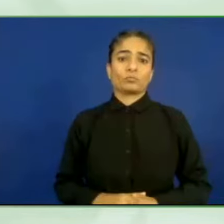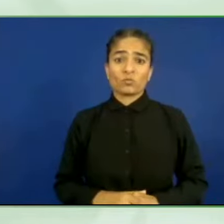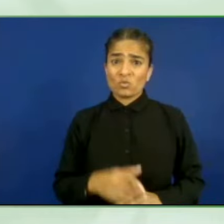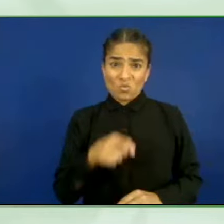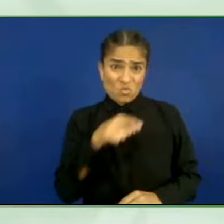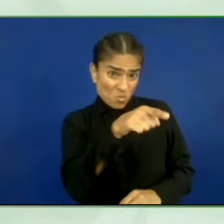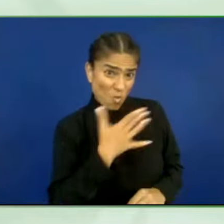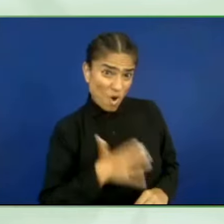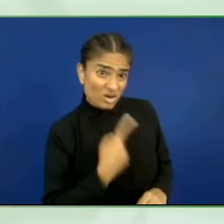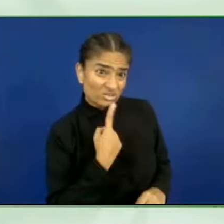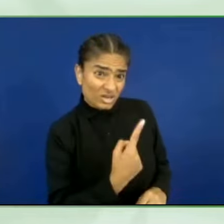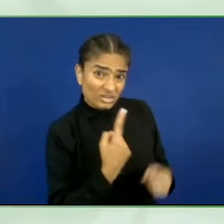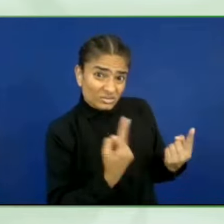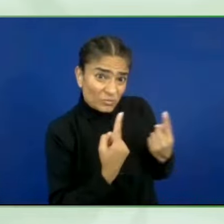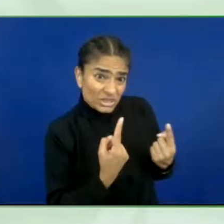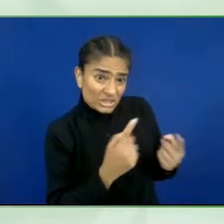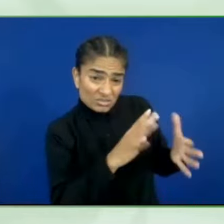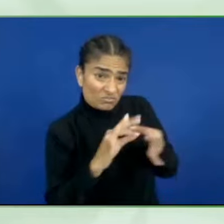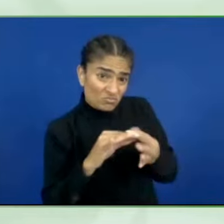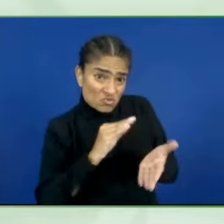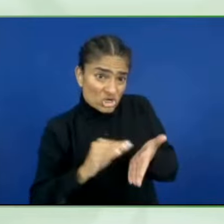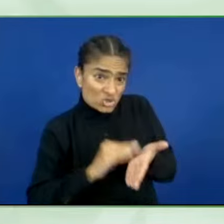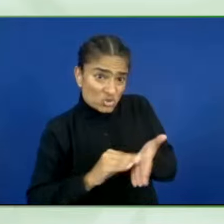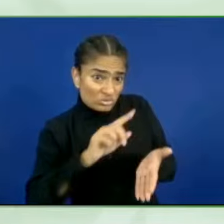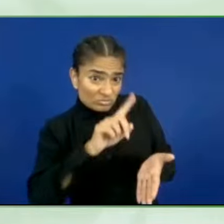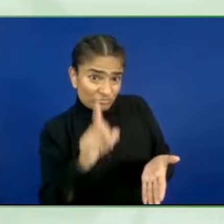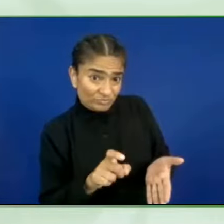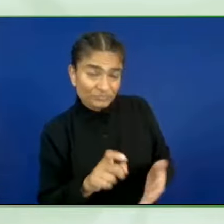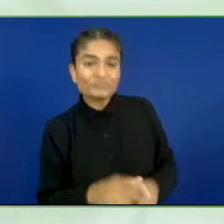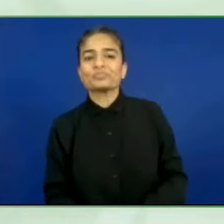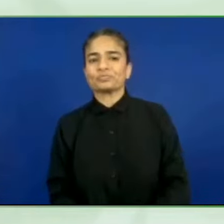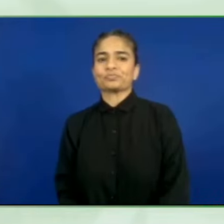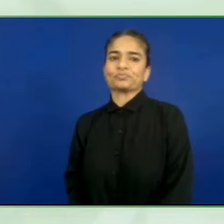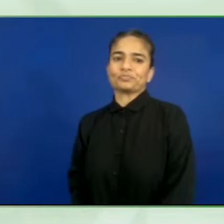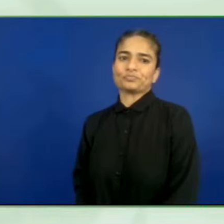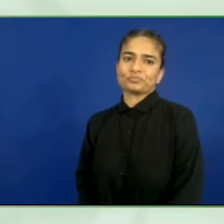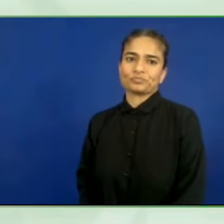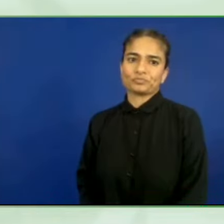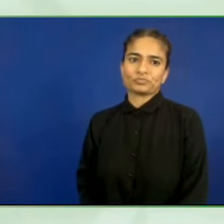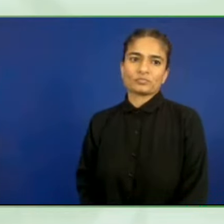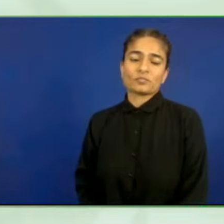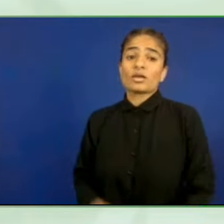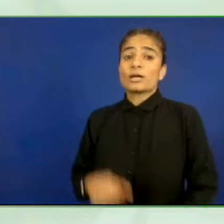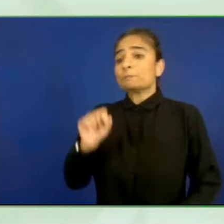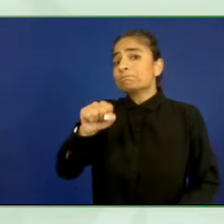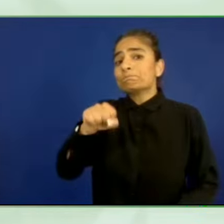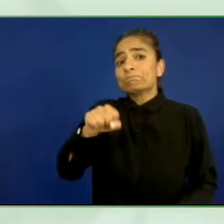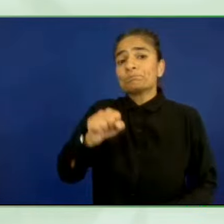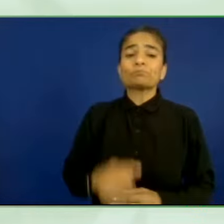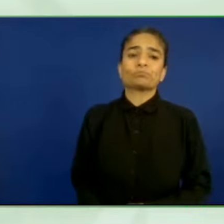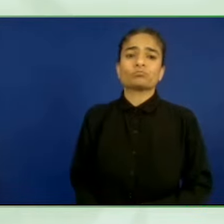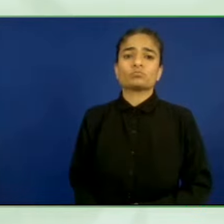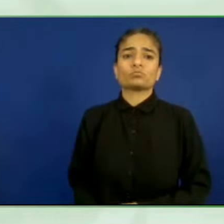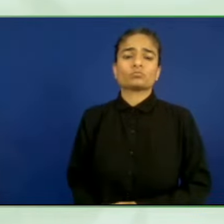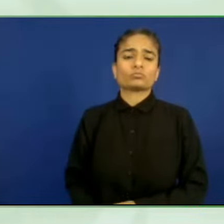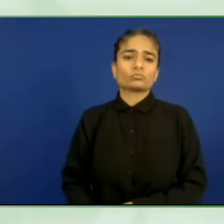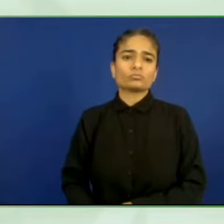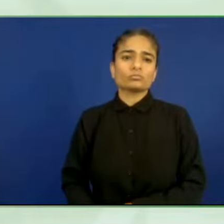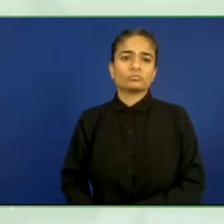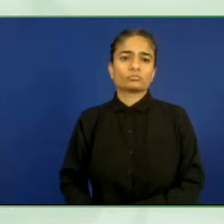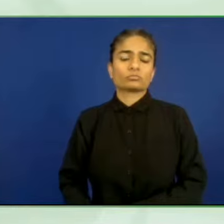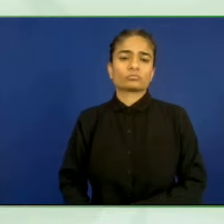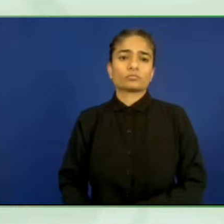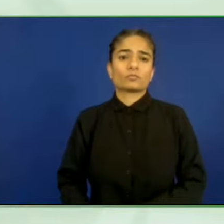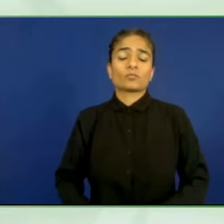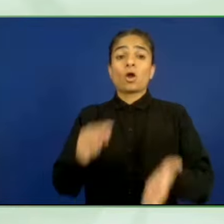in and that we would have like different discussions. Some would be tense and some would be nice as well. And what I take in this is that I'm